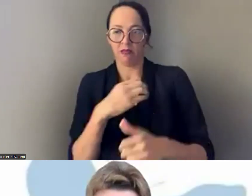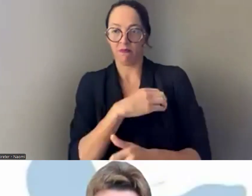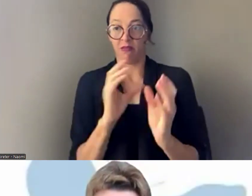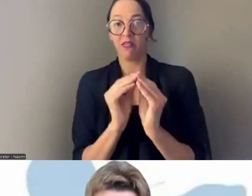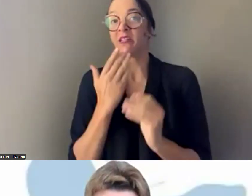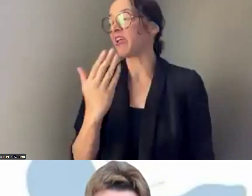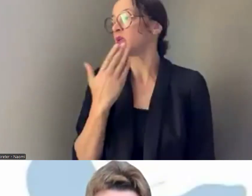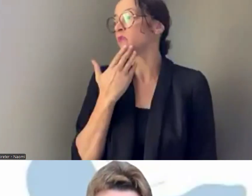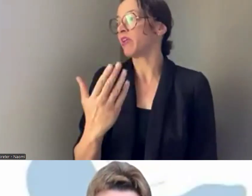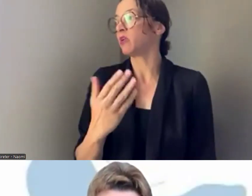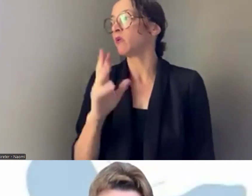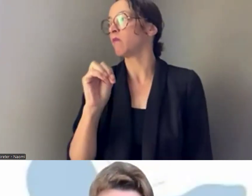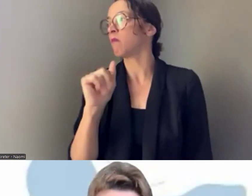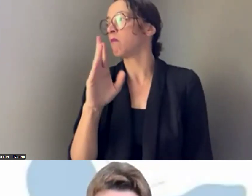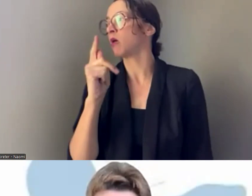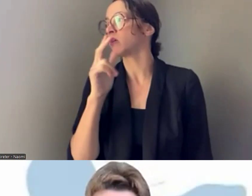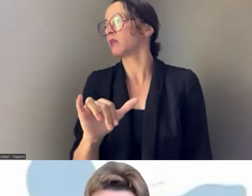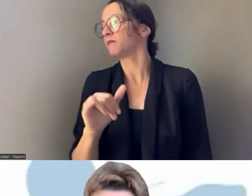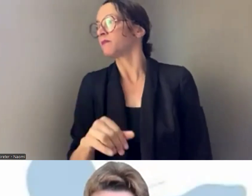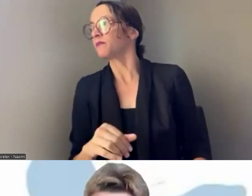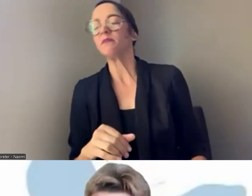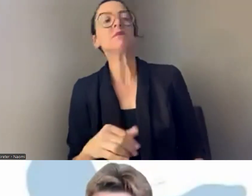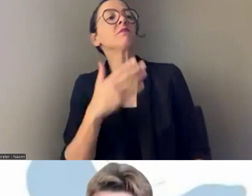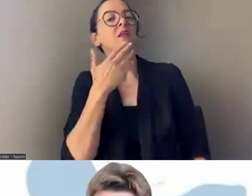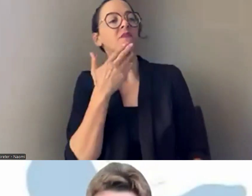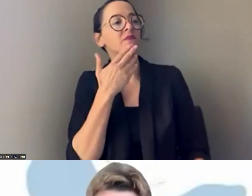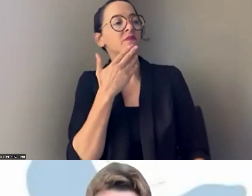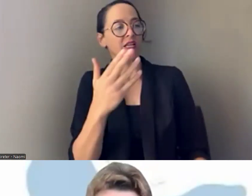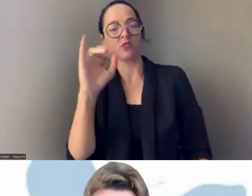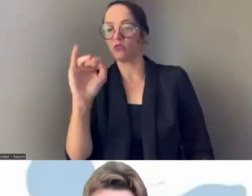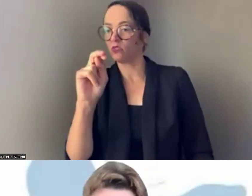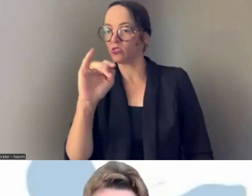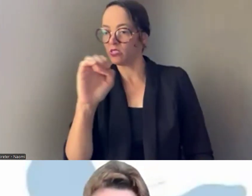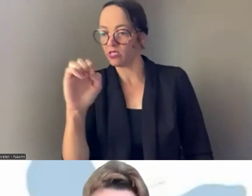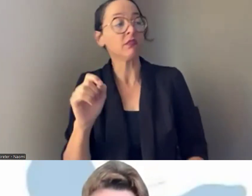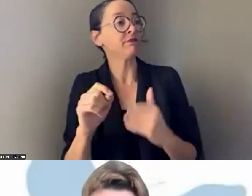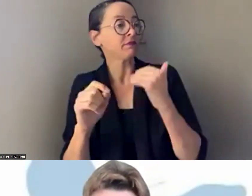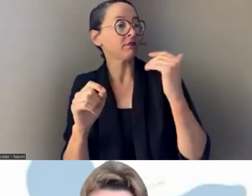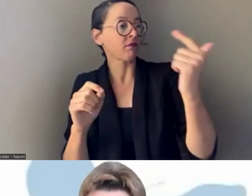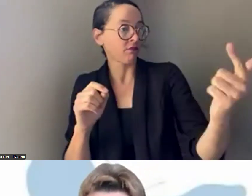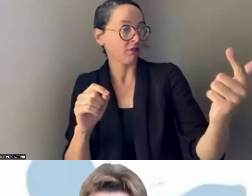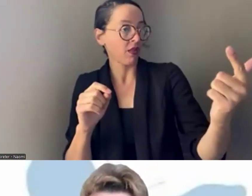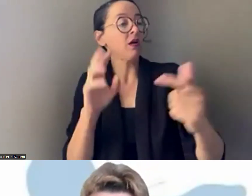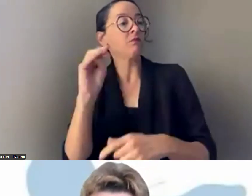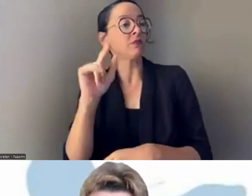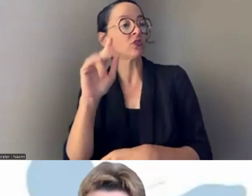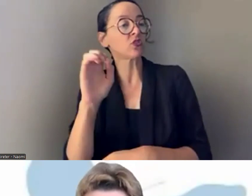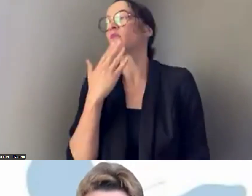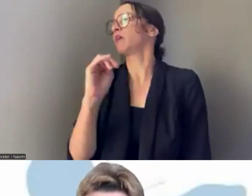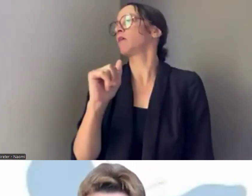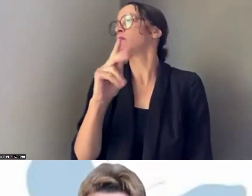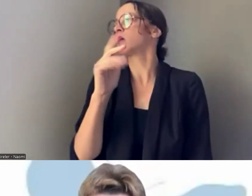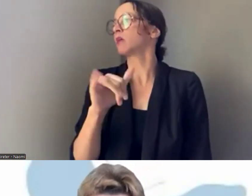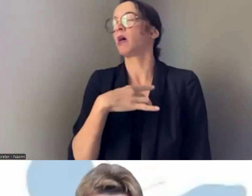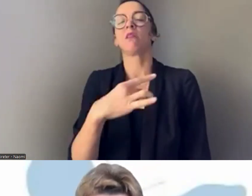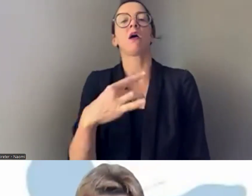Michelle? Yeah, thank you, Marty. I really like a lot of the suggestions from the housing